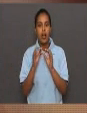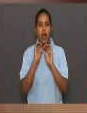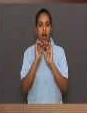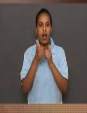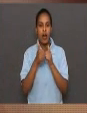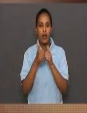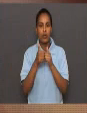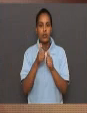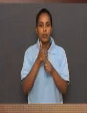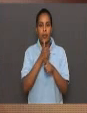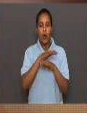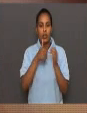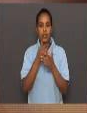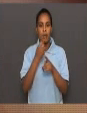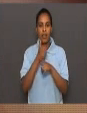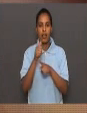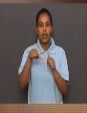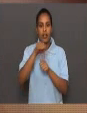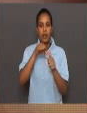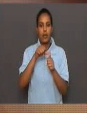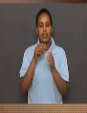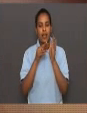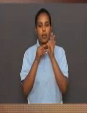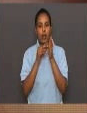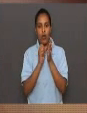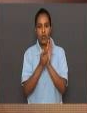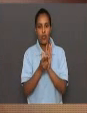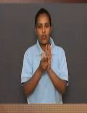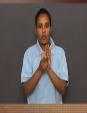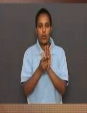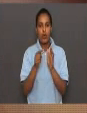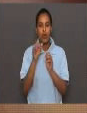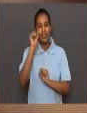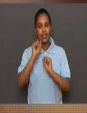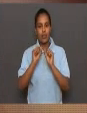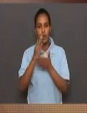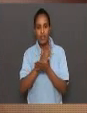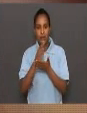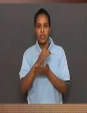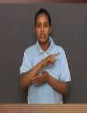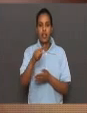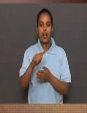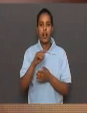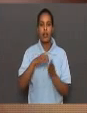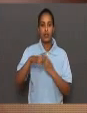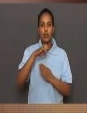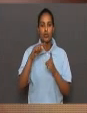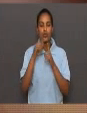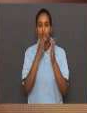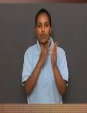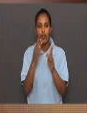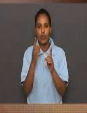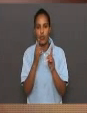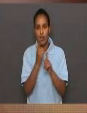describe how all the metal atoms in a sample of metal contribute their electrons